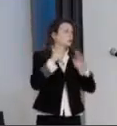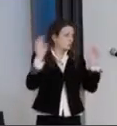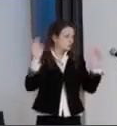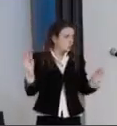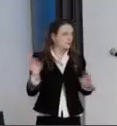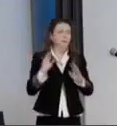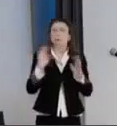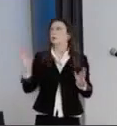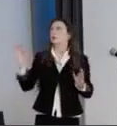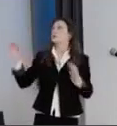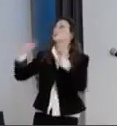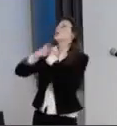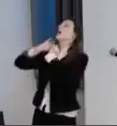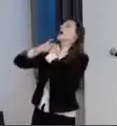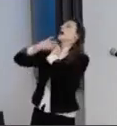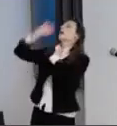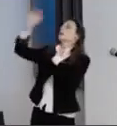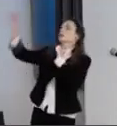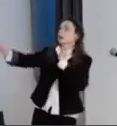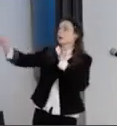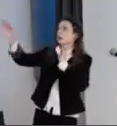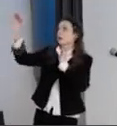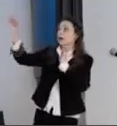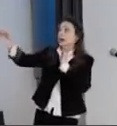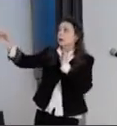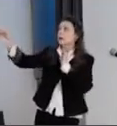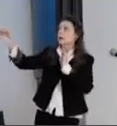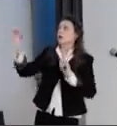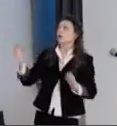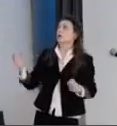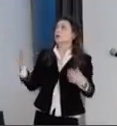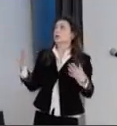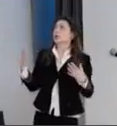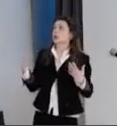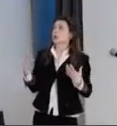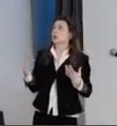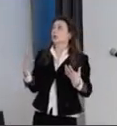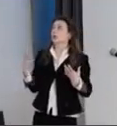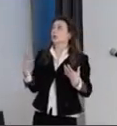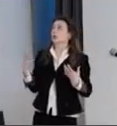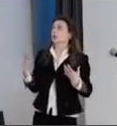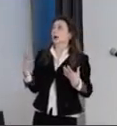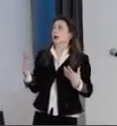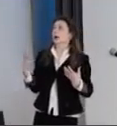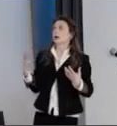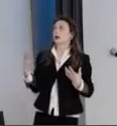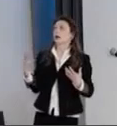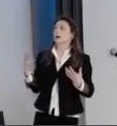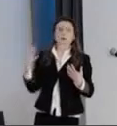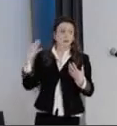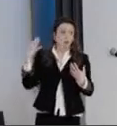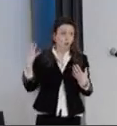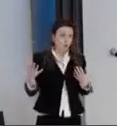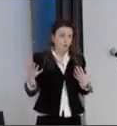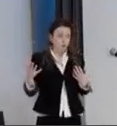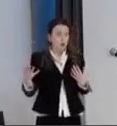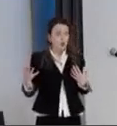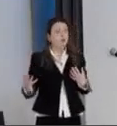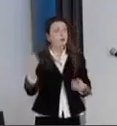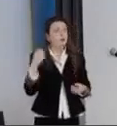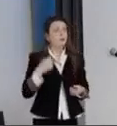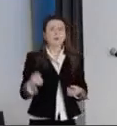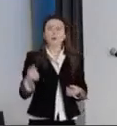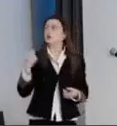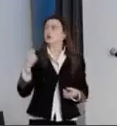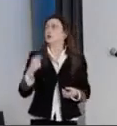say, or something ethereal, and the reality of it being constituted by pheasant claws.